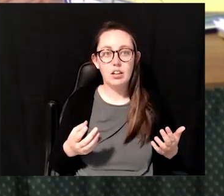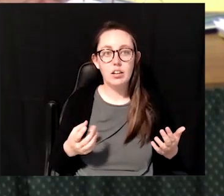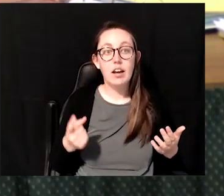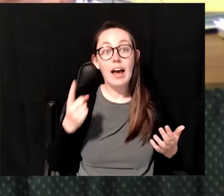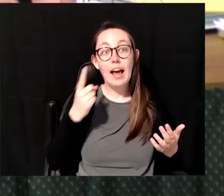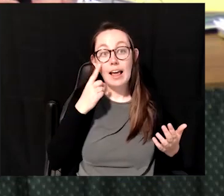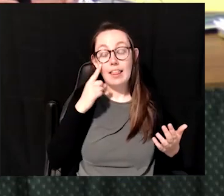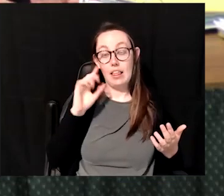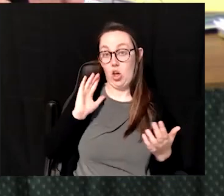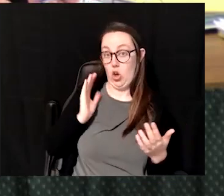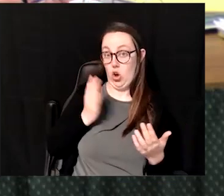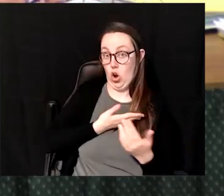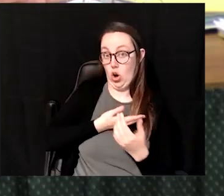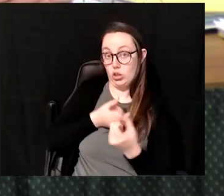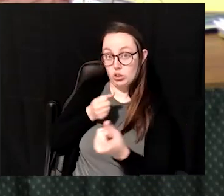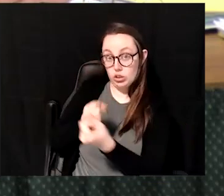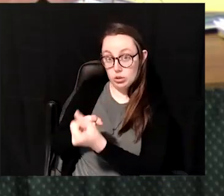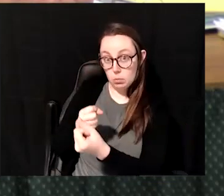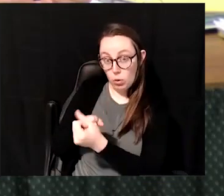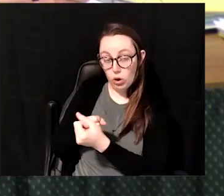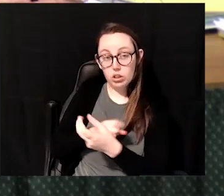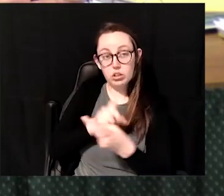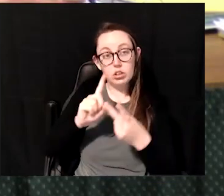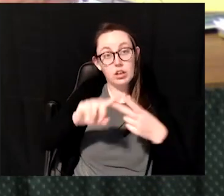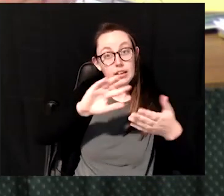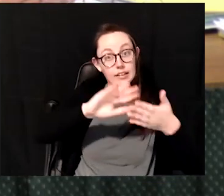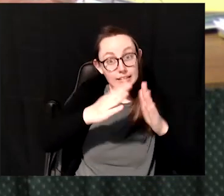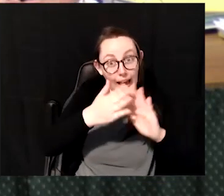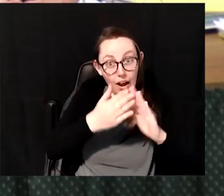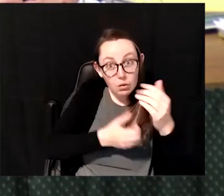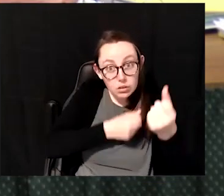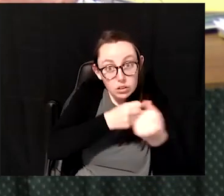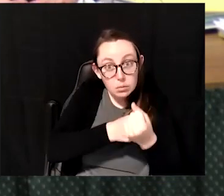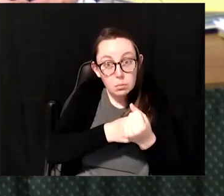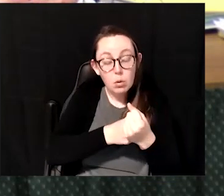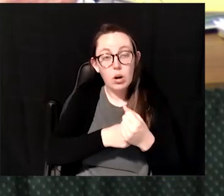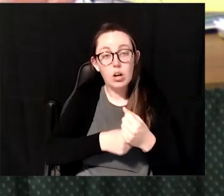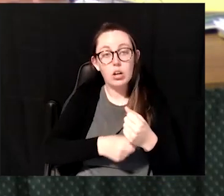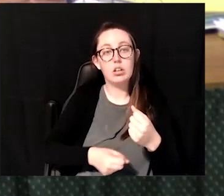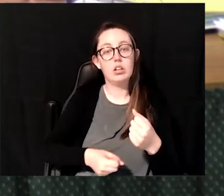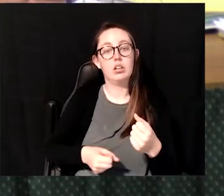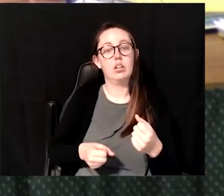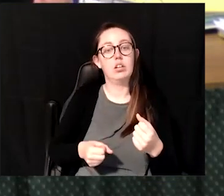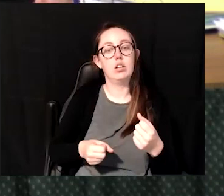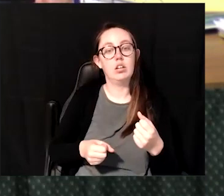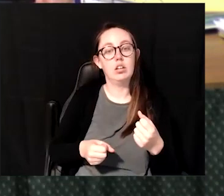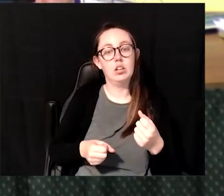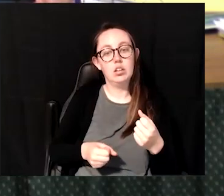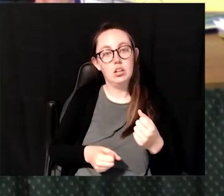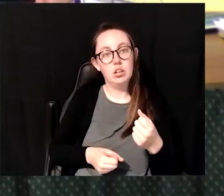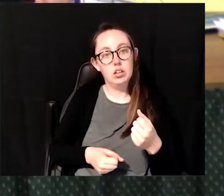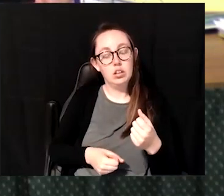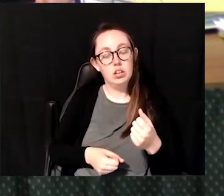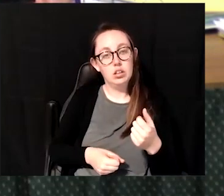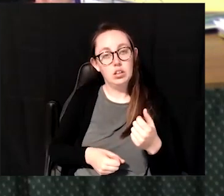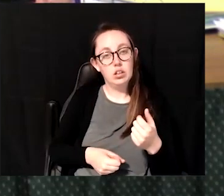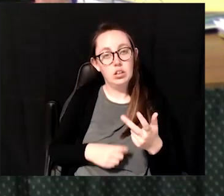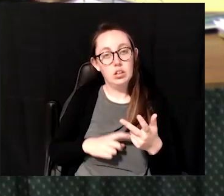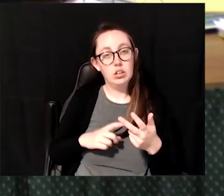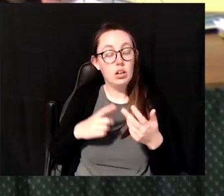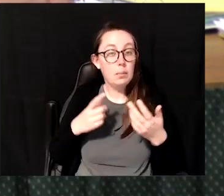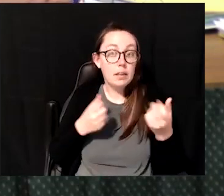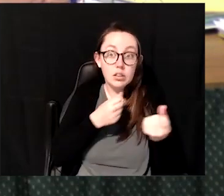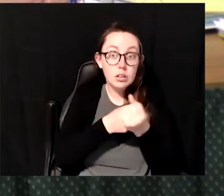and the town-wide support and the support that that Chloe's been getting from uh not only